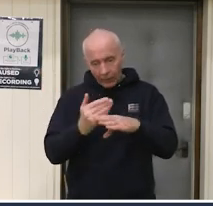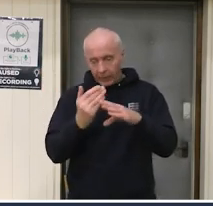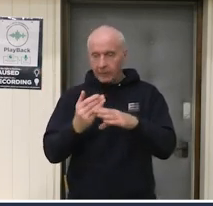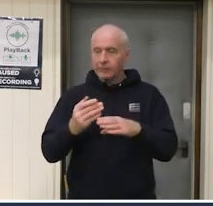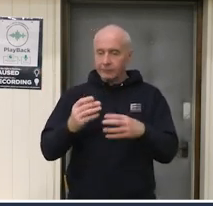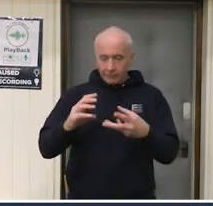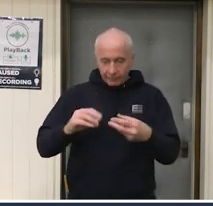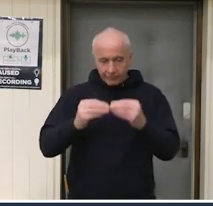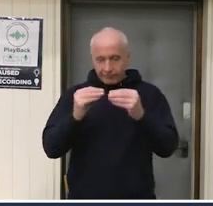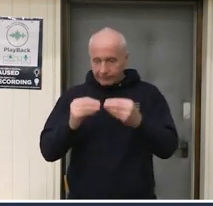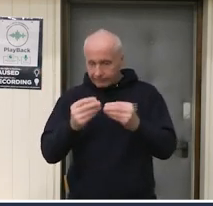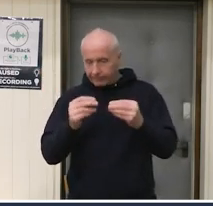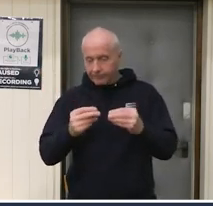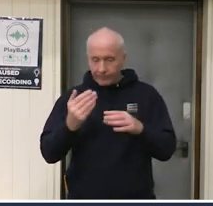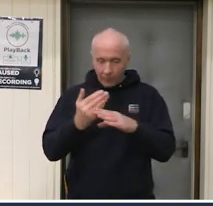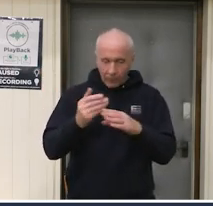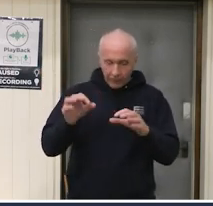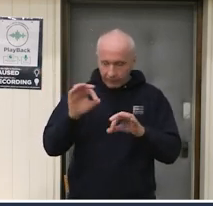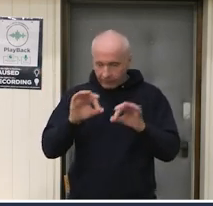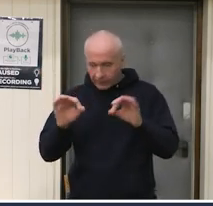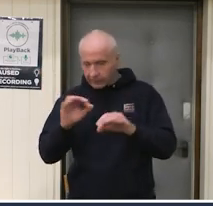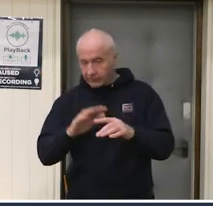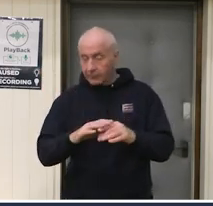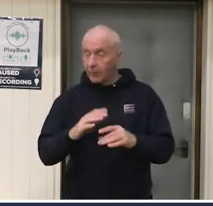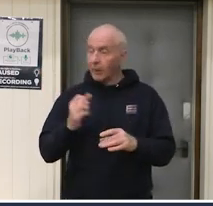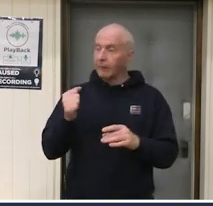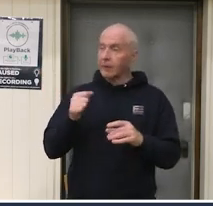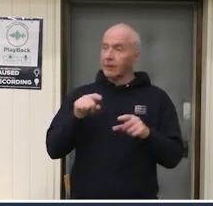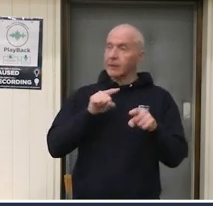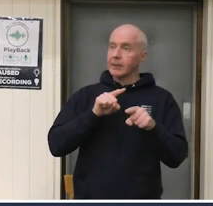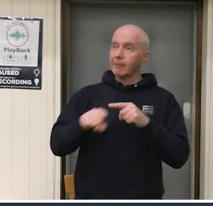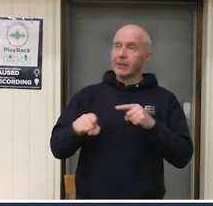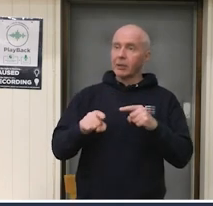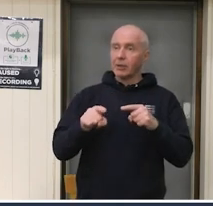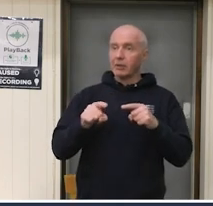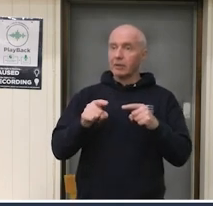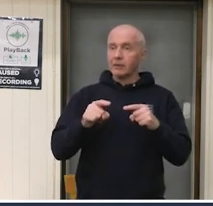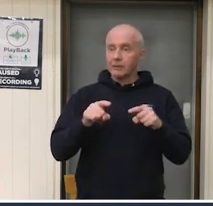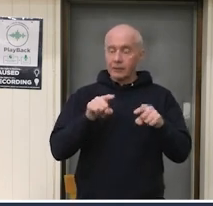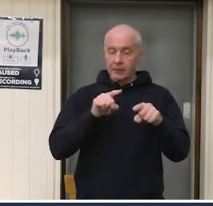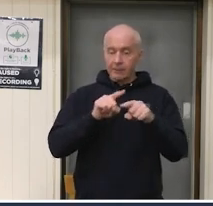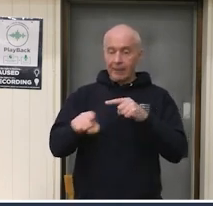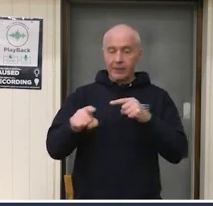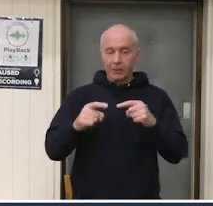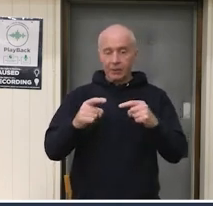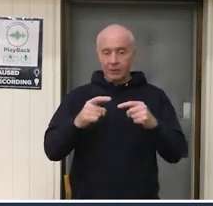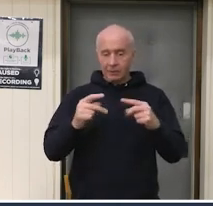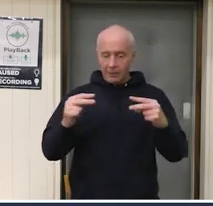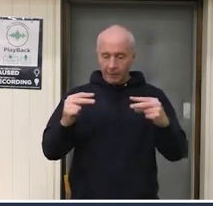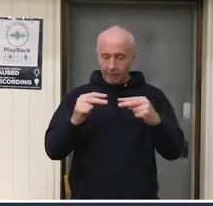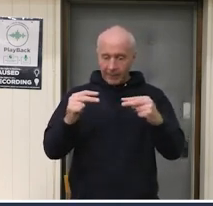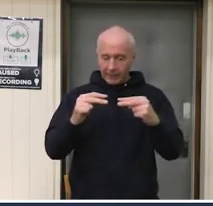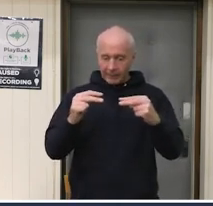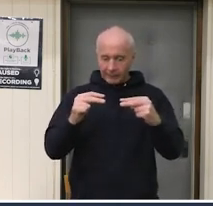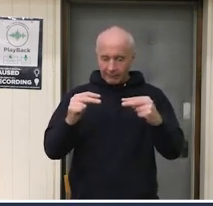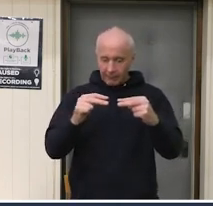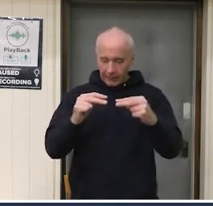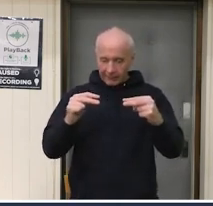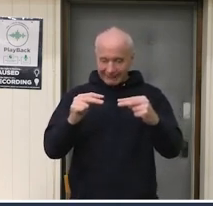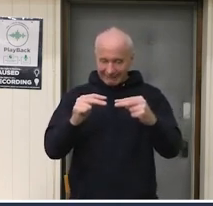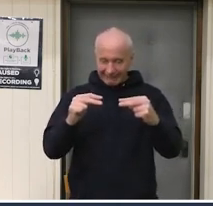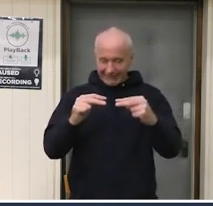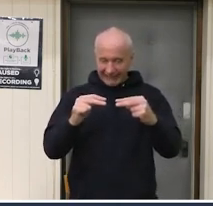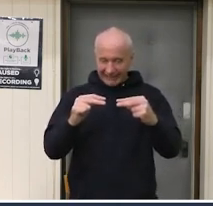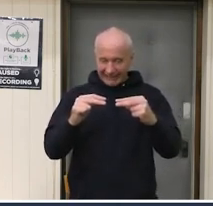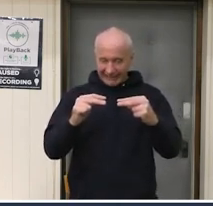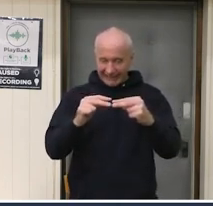it's a device that uses specially shaped magnetic fields to basically levitate a very hot plasma in the centre of it,